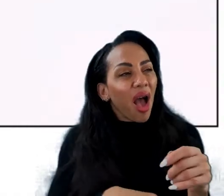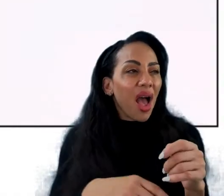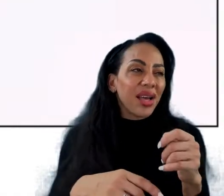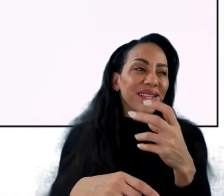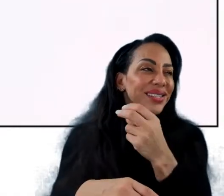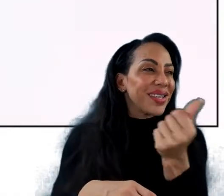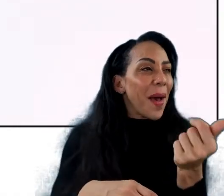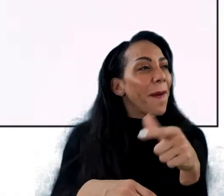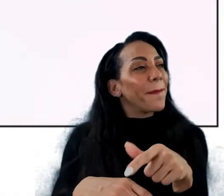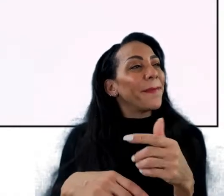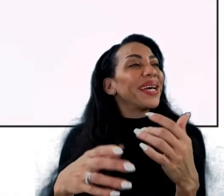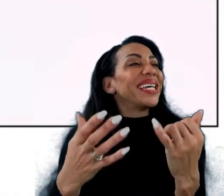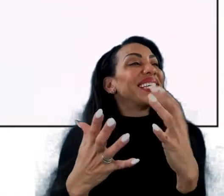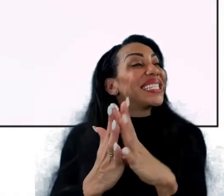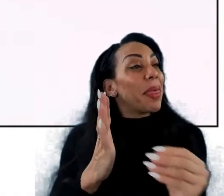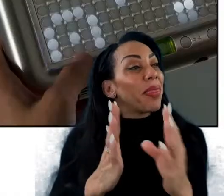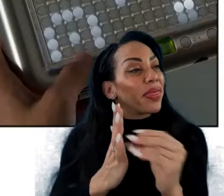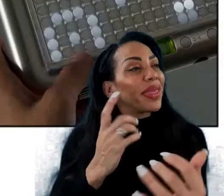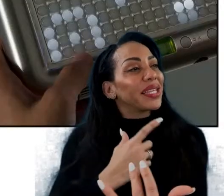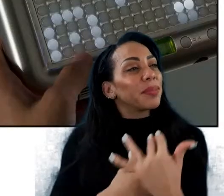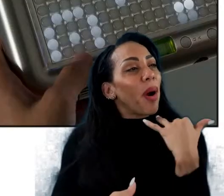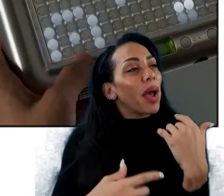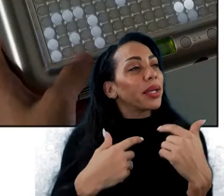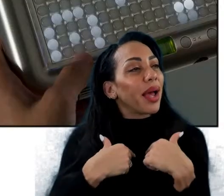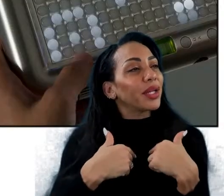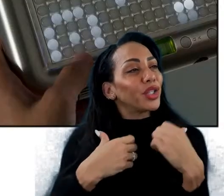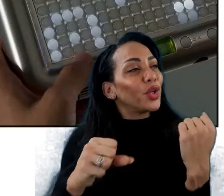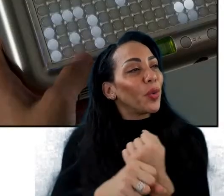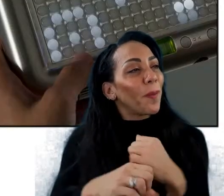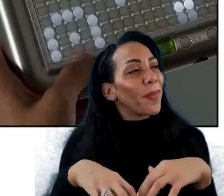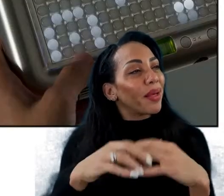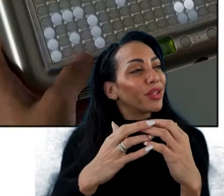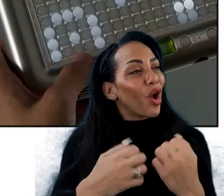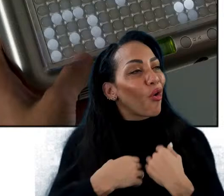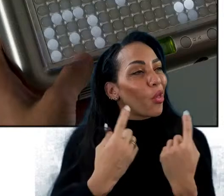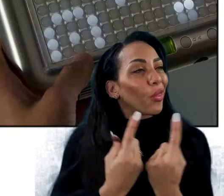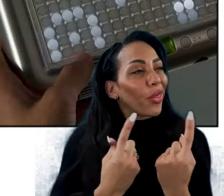So we're going to talk about some of our inspirations now.